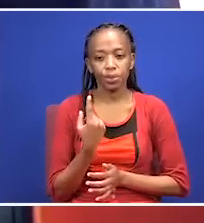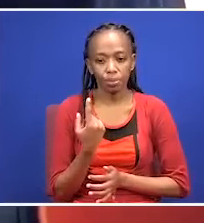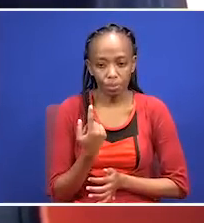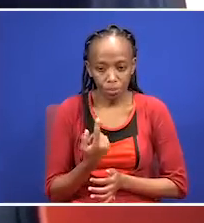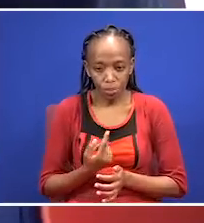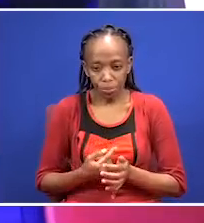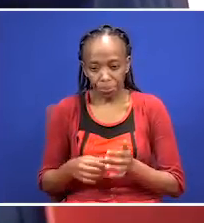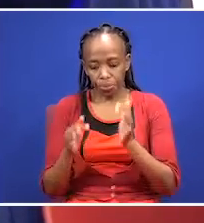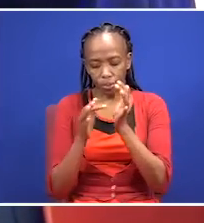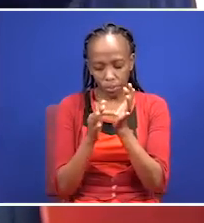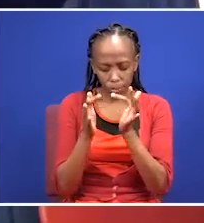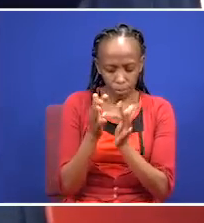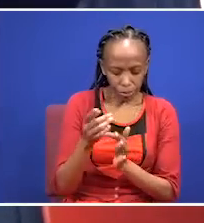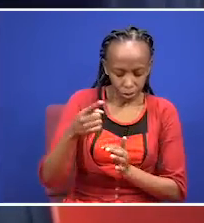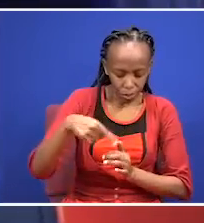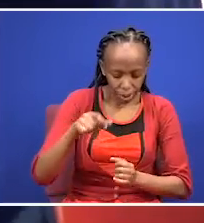jesus